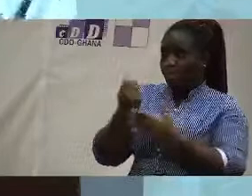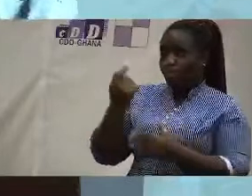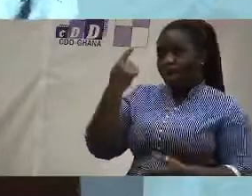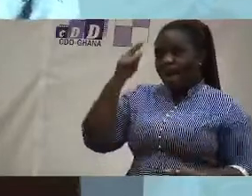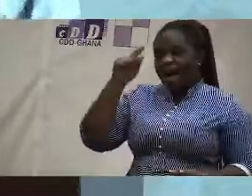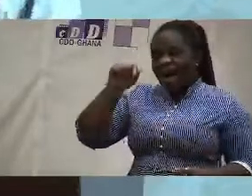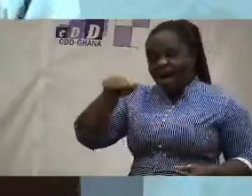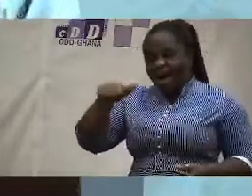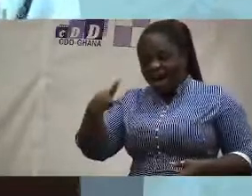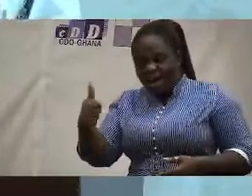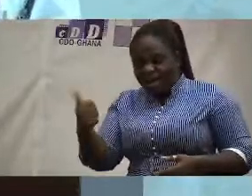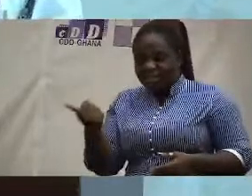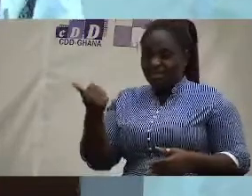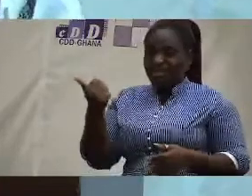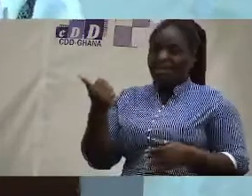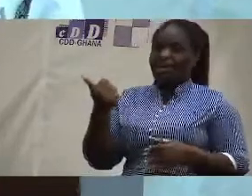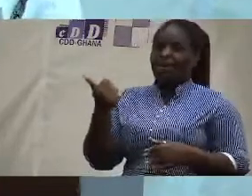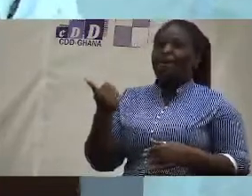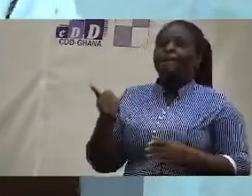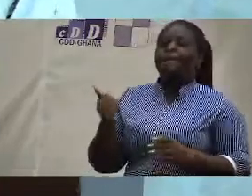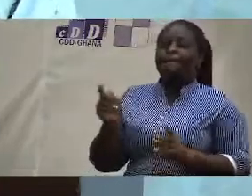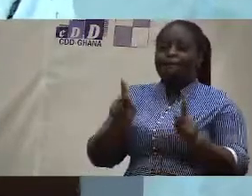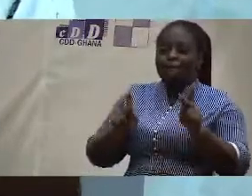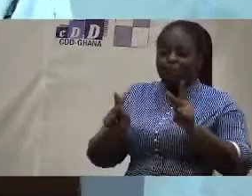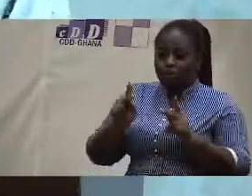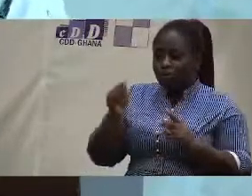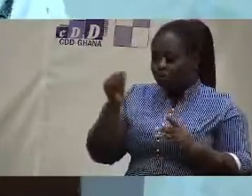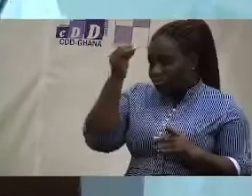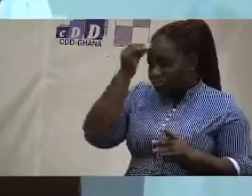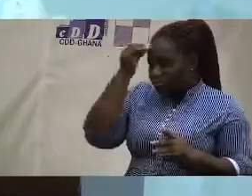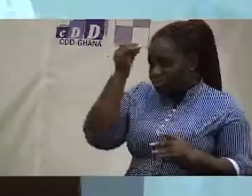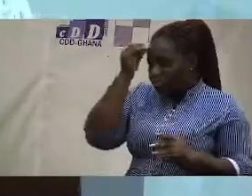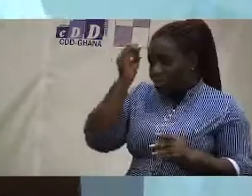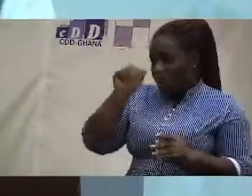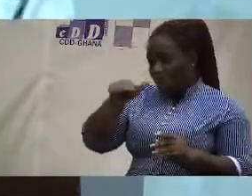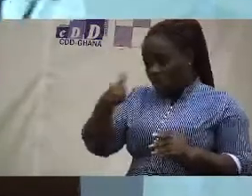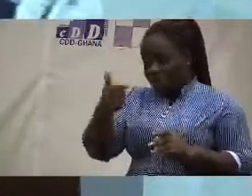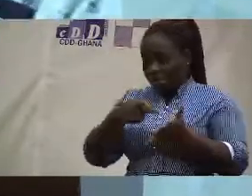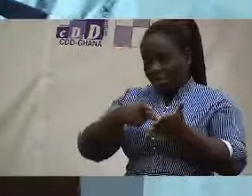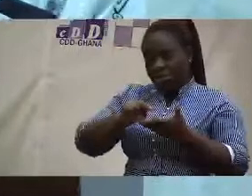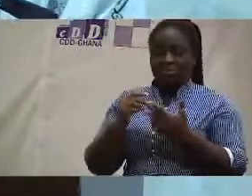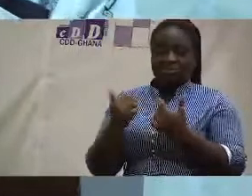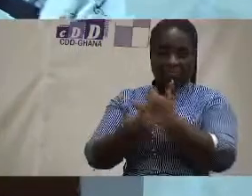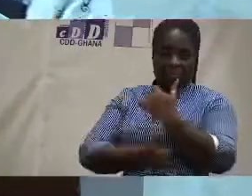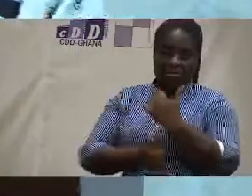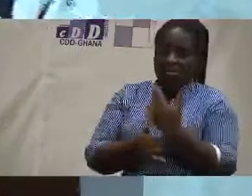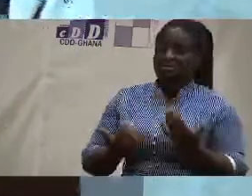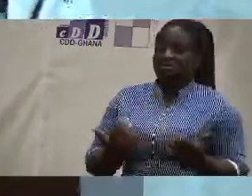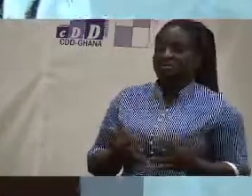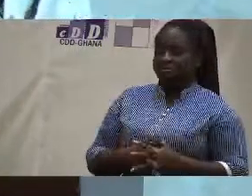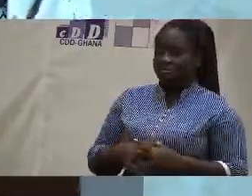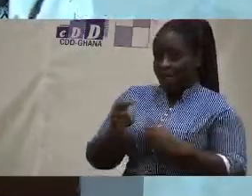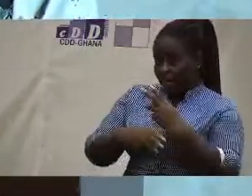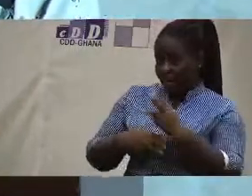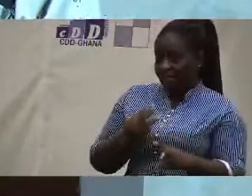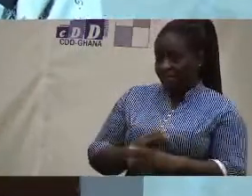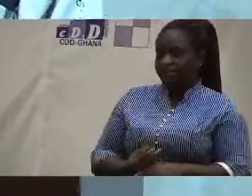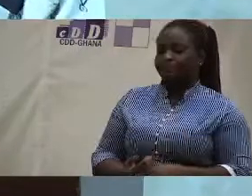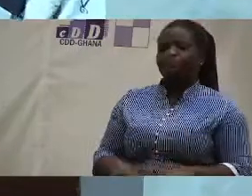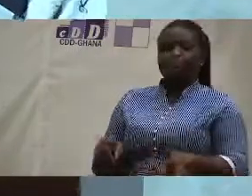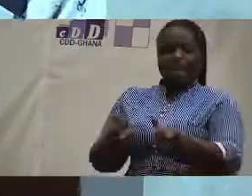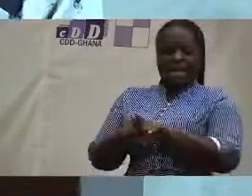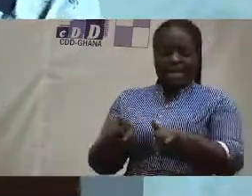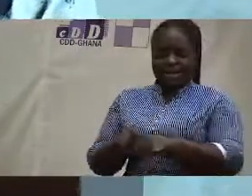other scholars and activists from other parts of our continent and in the world. Our